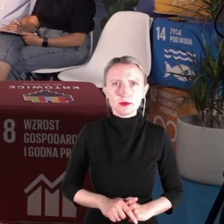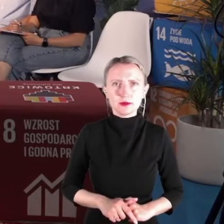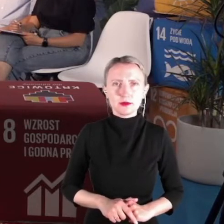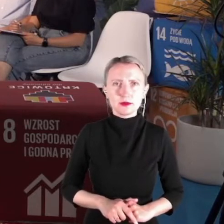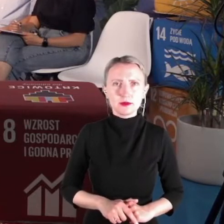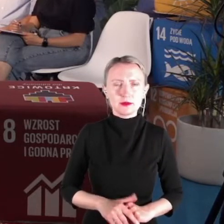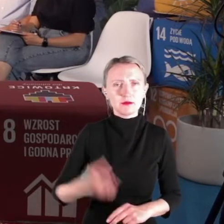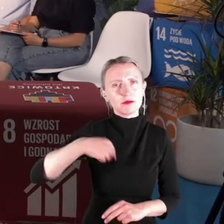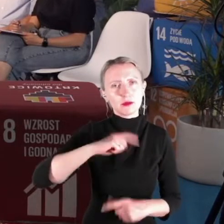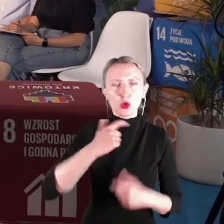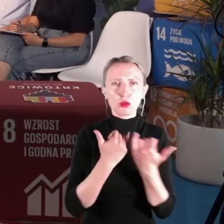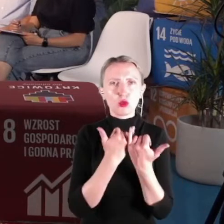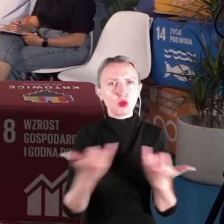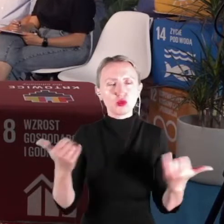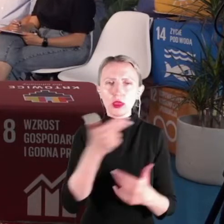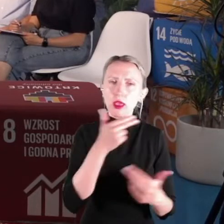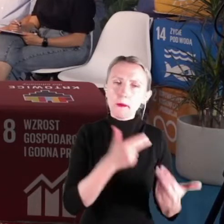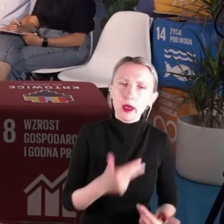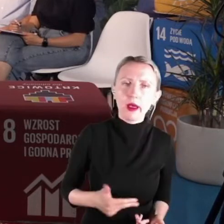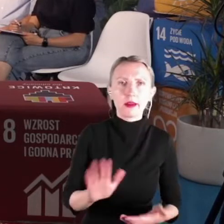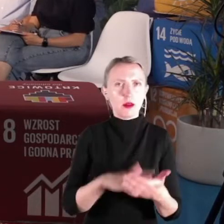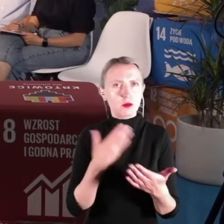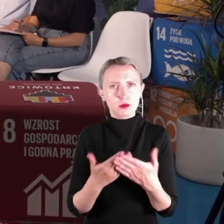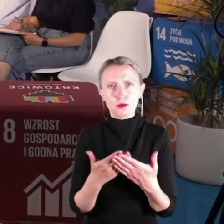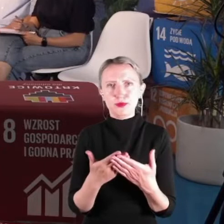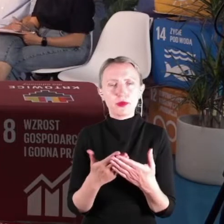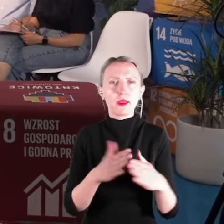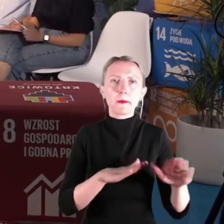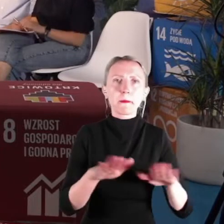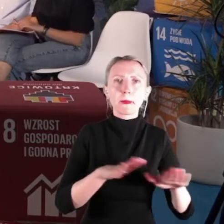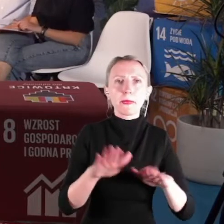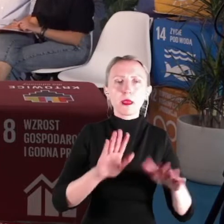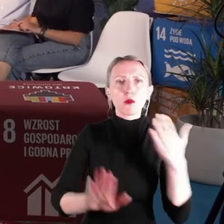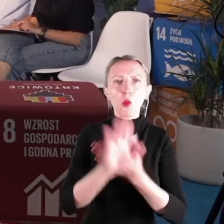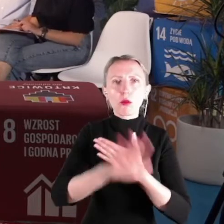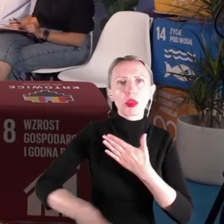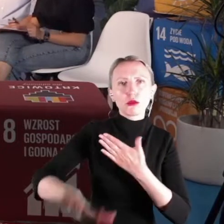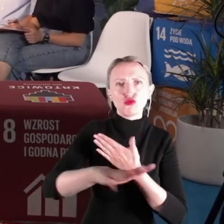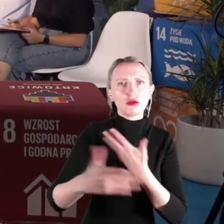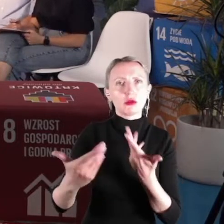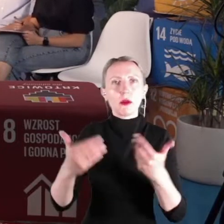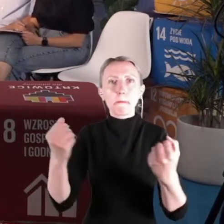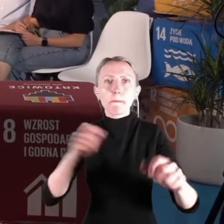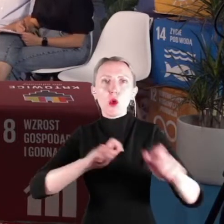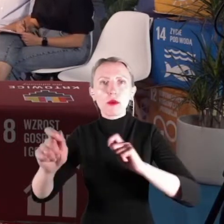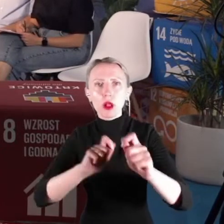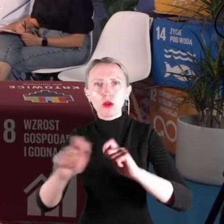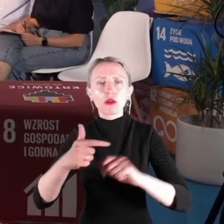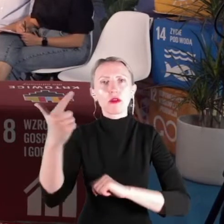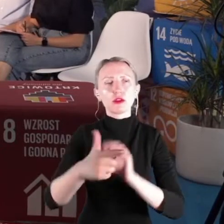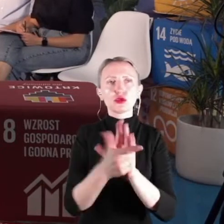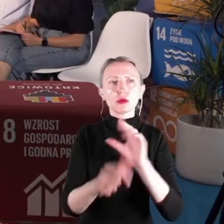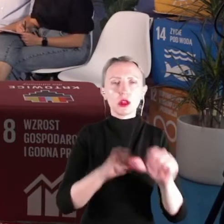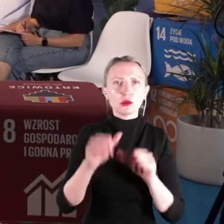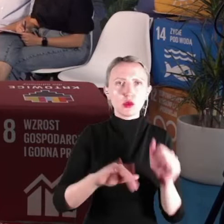as public space and mobility, like this project, which was our first one in 2017. The collective